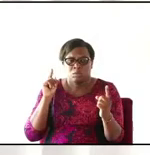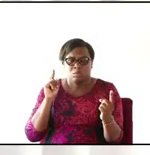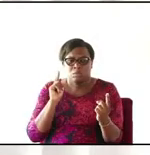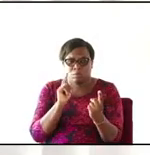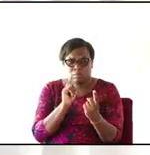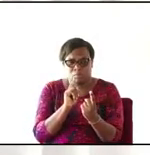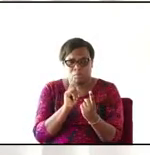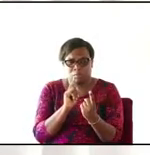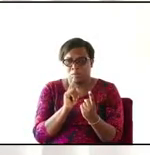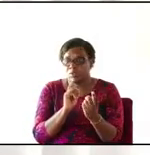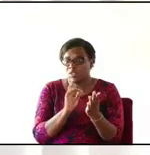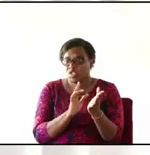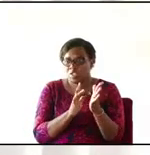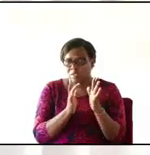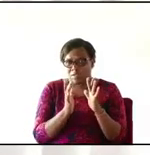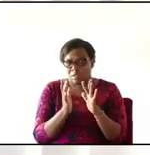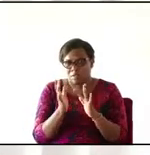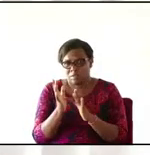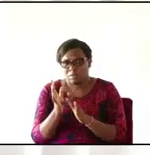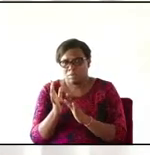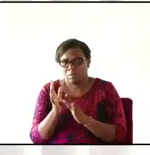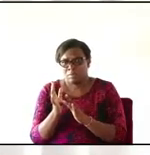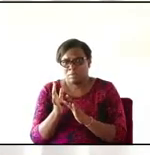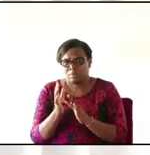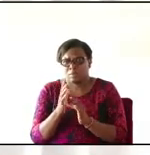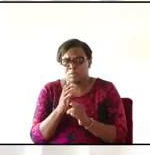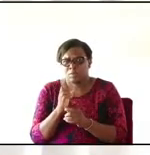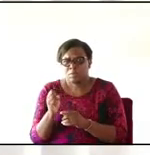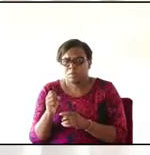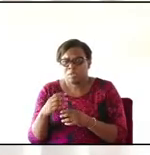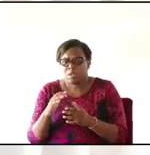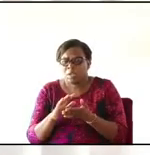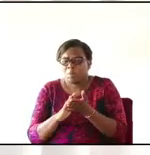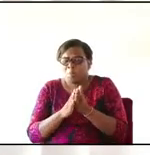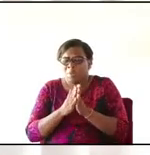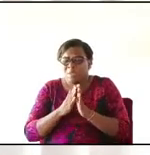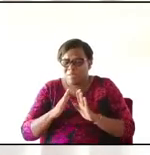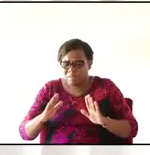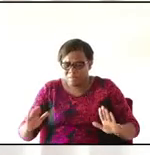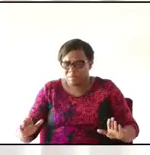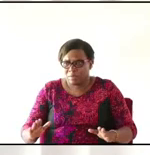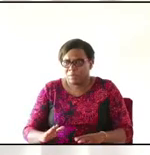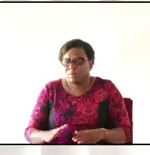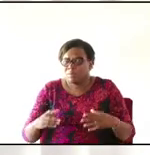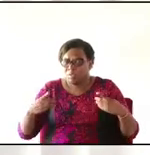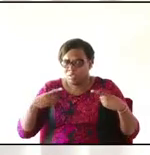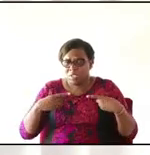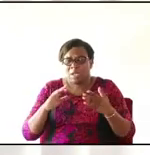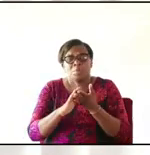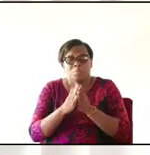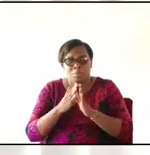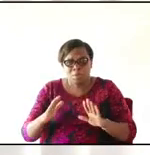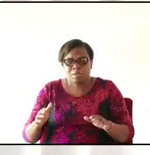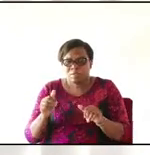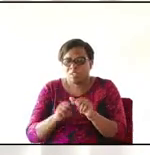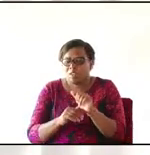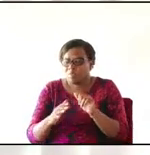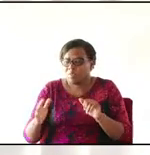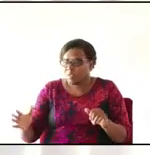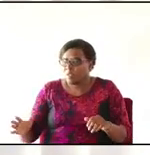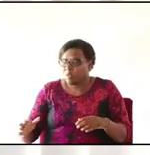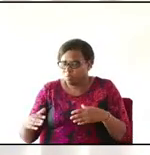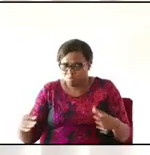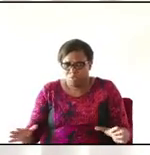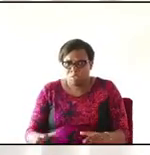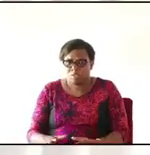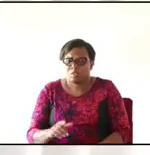in contact with Jesus, she had peace. She had peace. Everything was settled. So